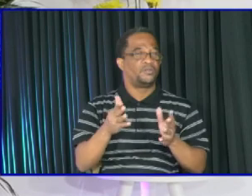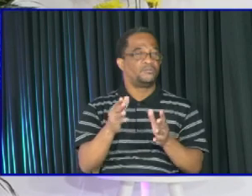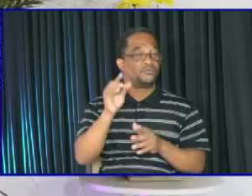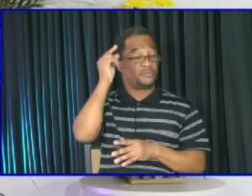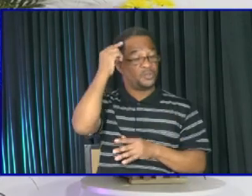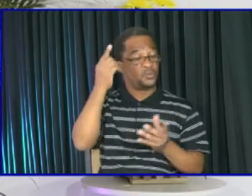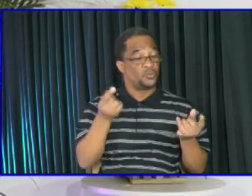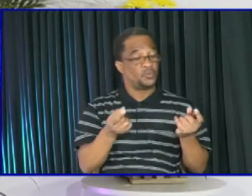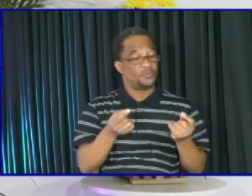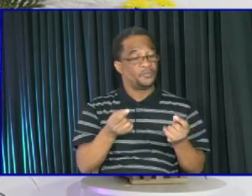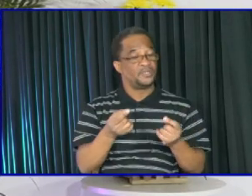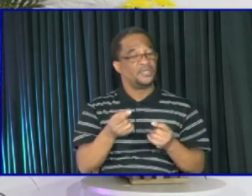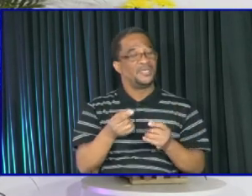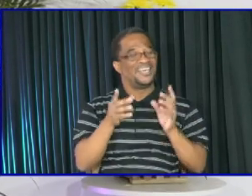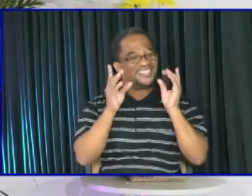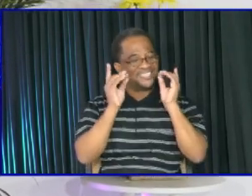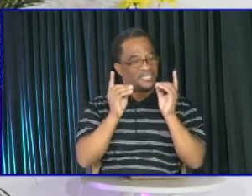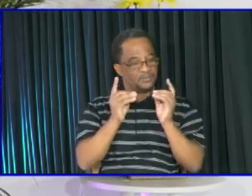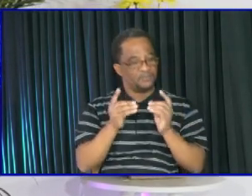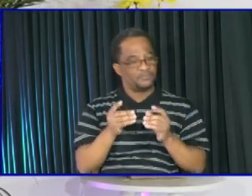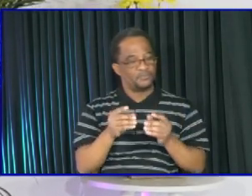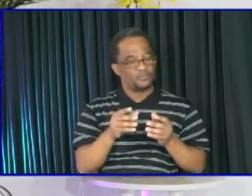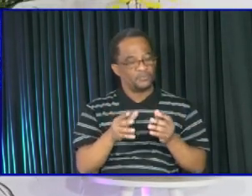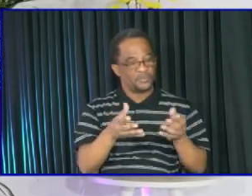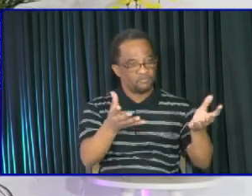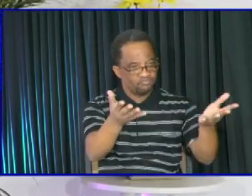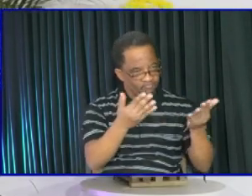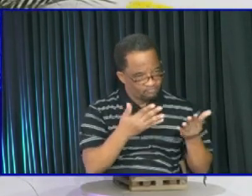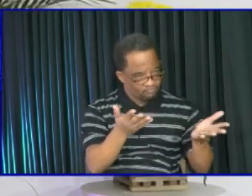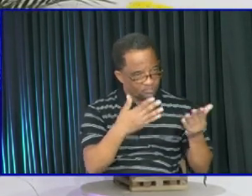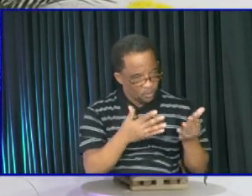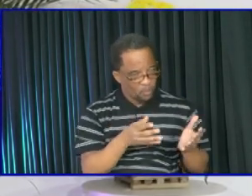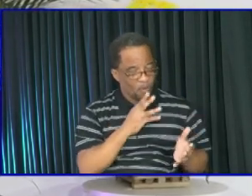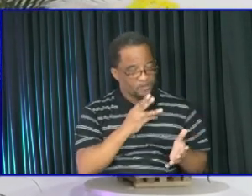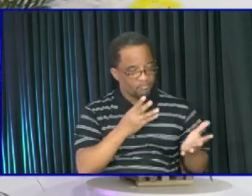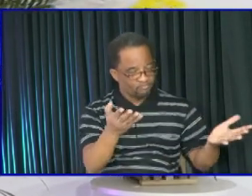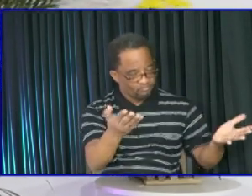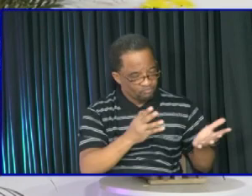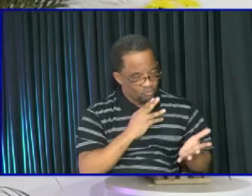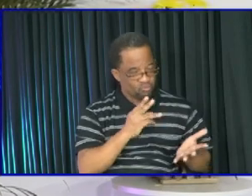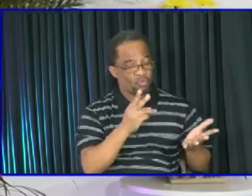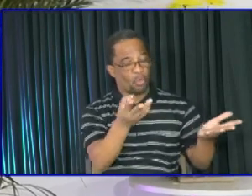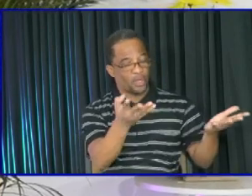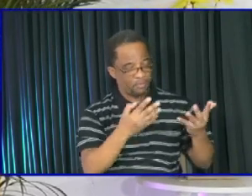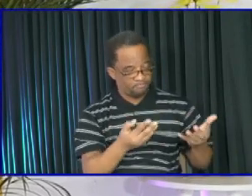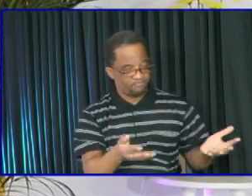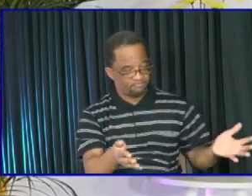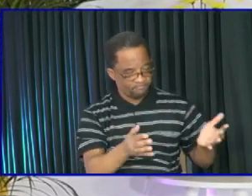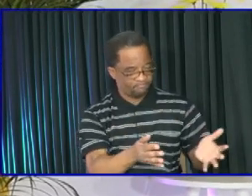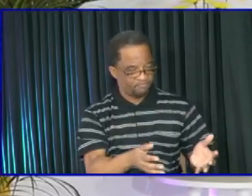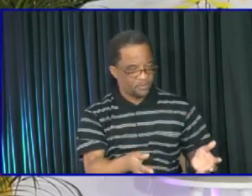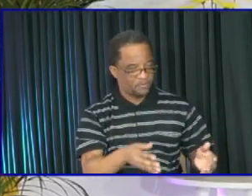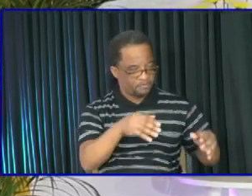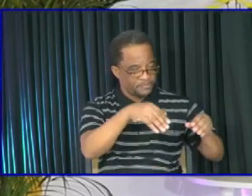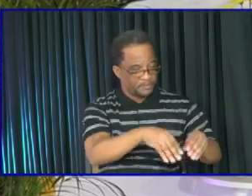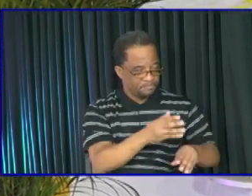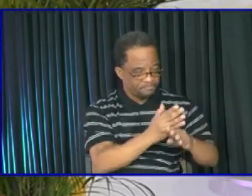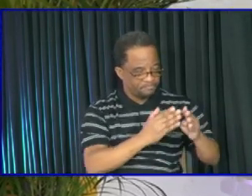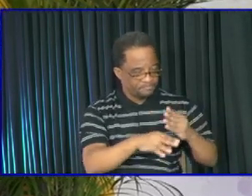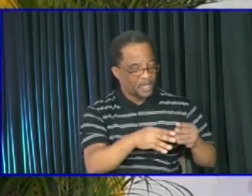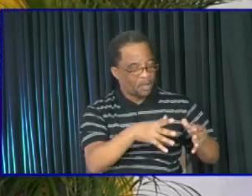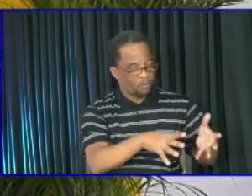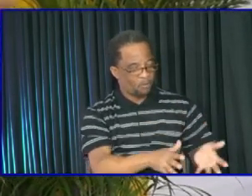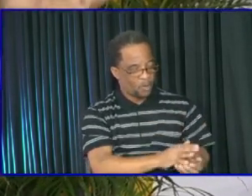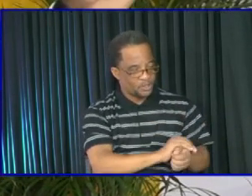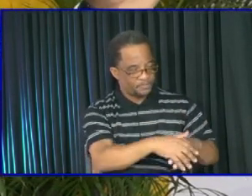got a basin of water and washed his hands. Tonight you can't wash your hands. Tonight you got to decide. You cannot